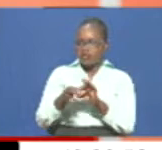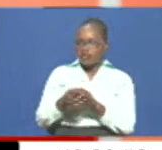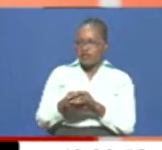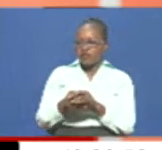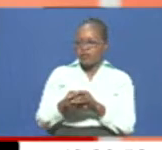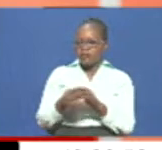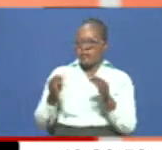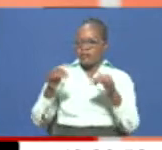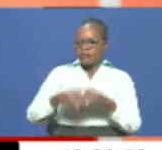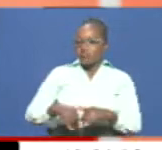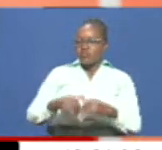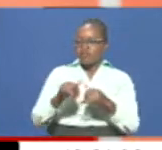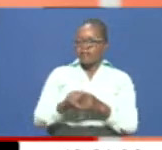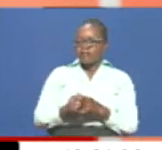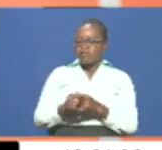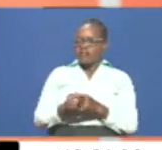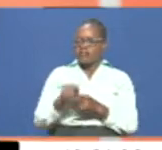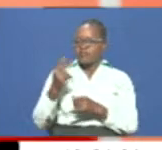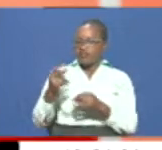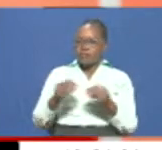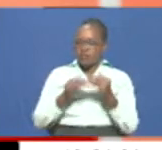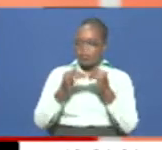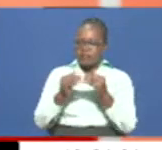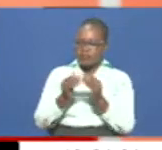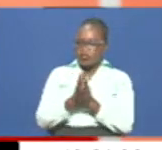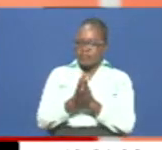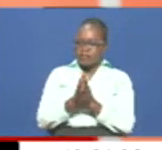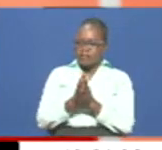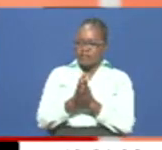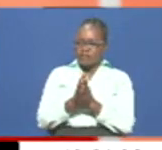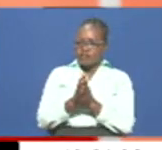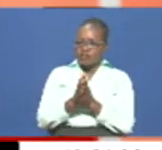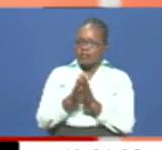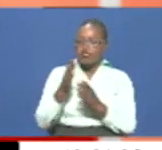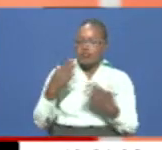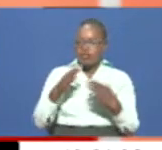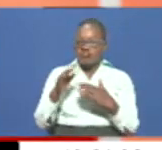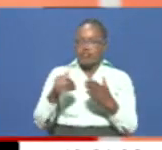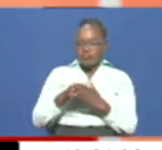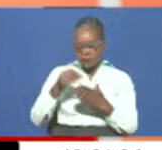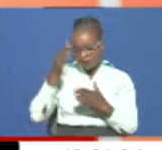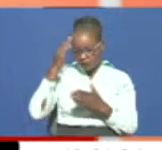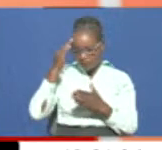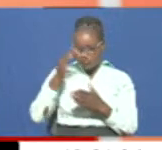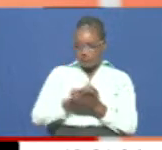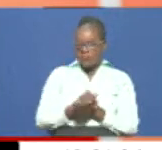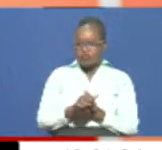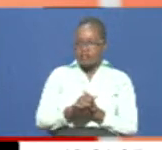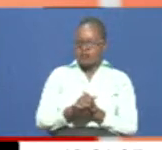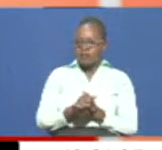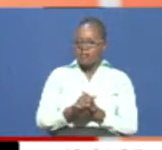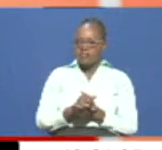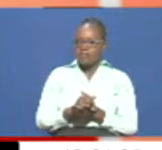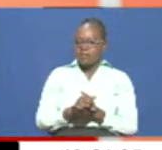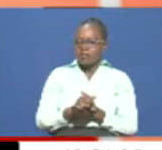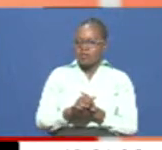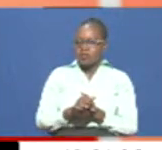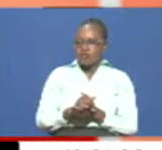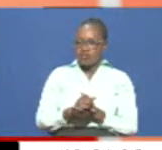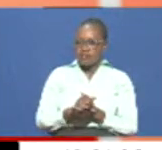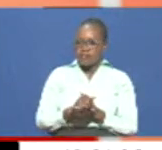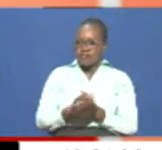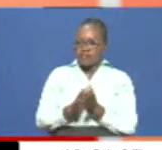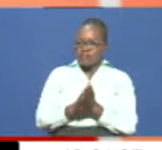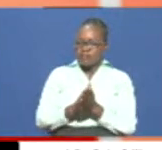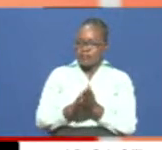we stand on two levels. One is Kenya Golf Union, which everybody knows has been running the sports. And then there's Kenya Golf Federation, which